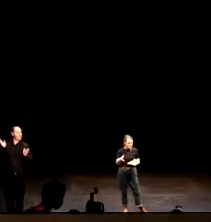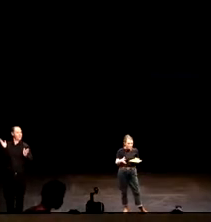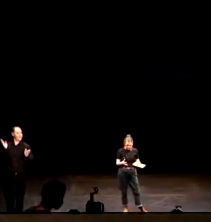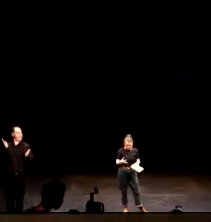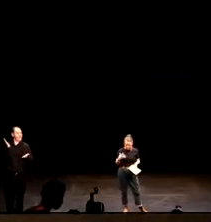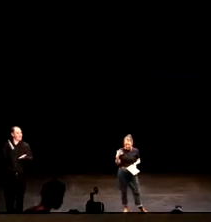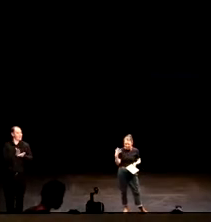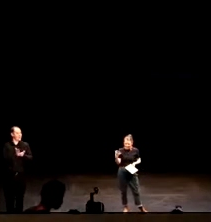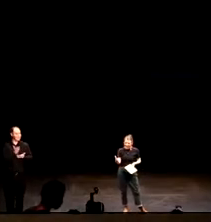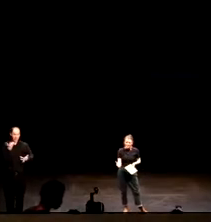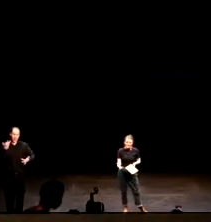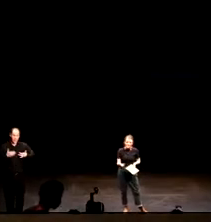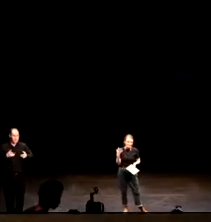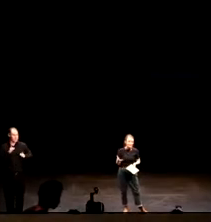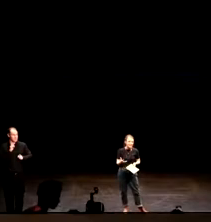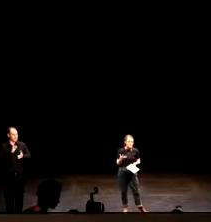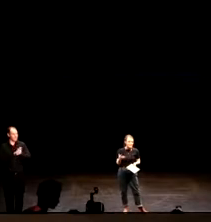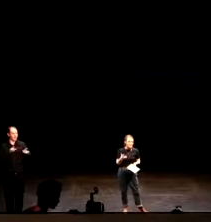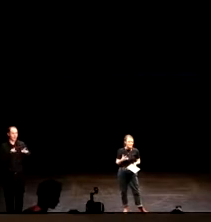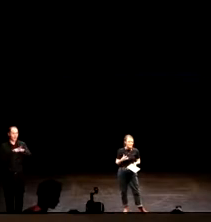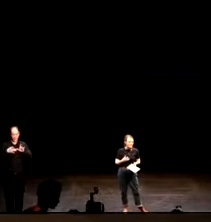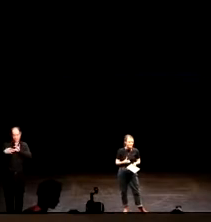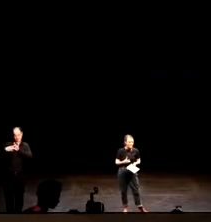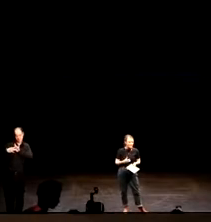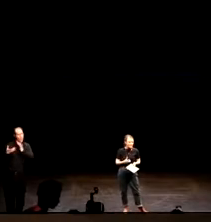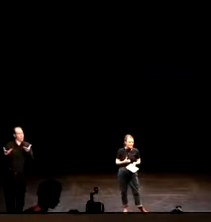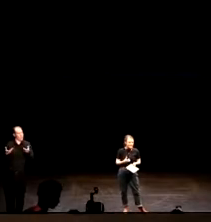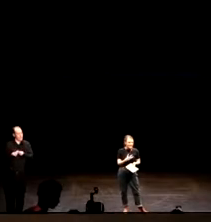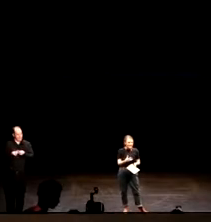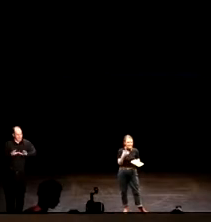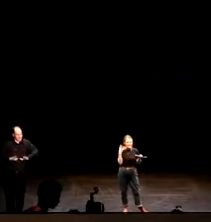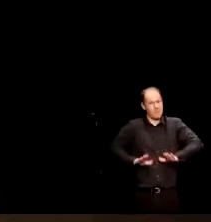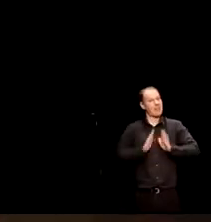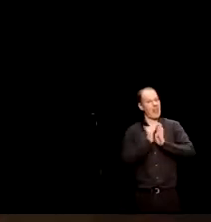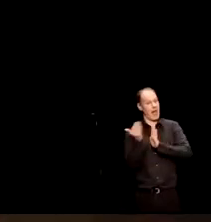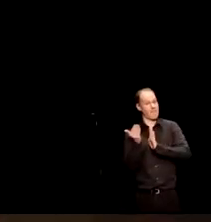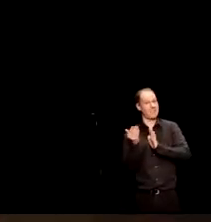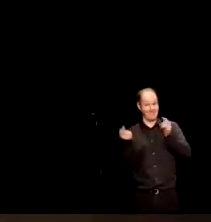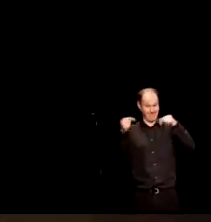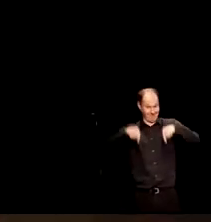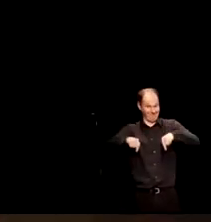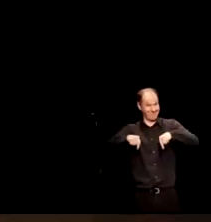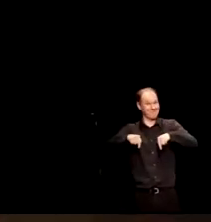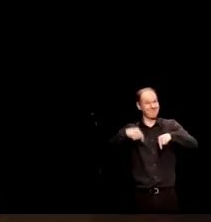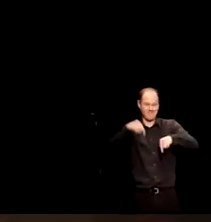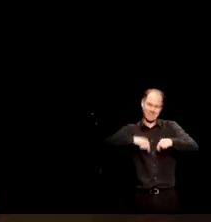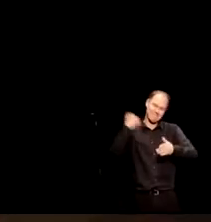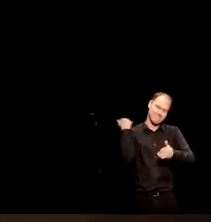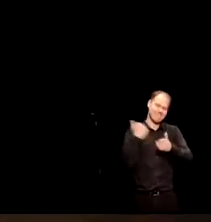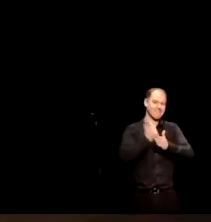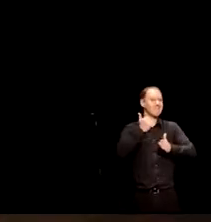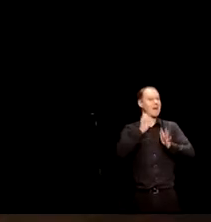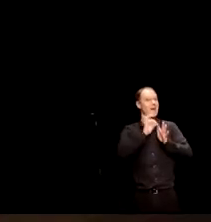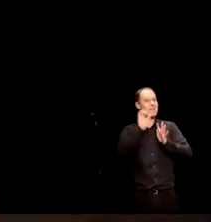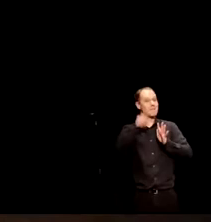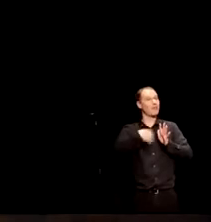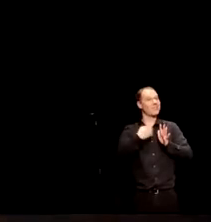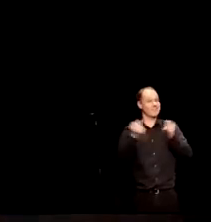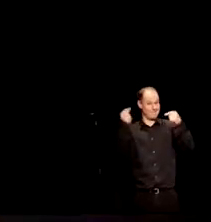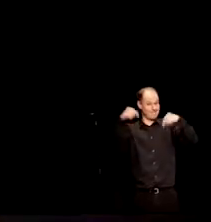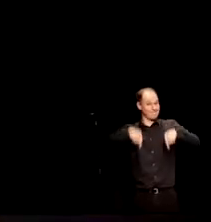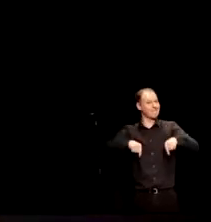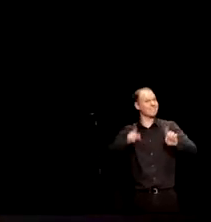been partnering with the British Library and Leeds University recently on is this fantastic project that they've been doing to kind of really